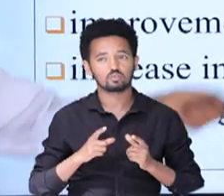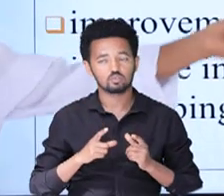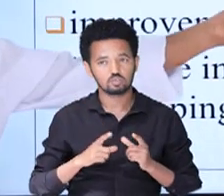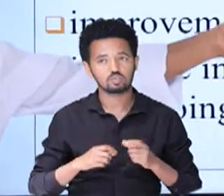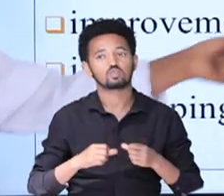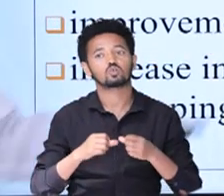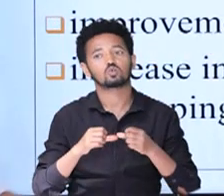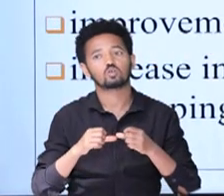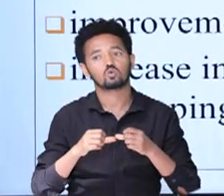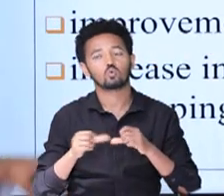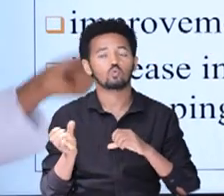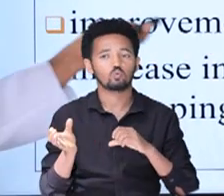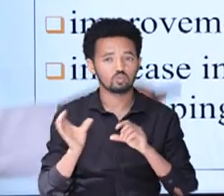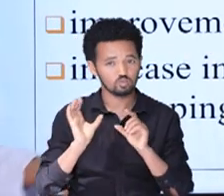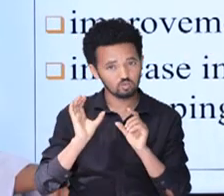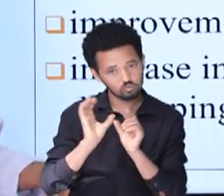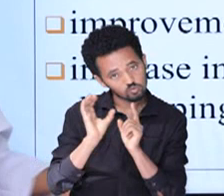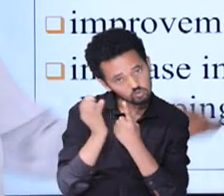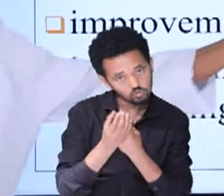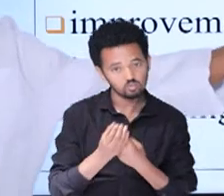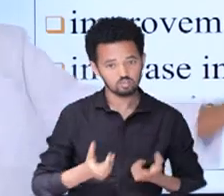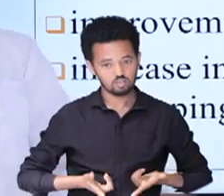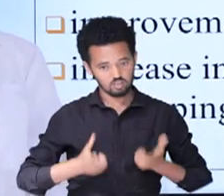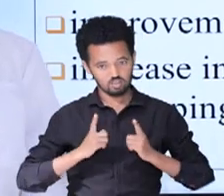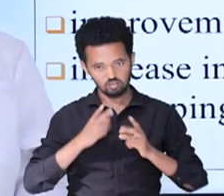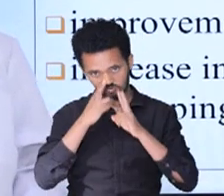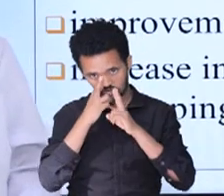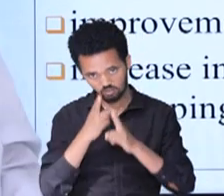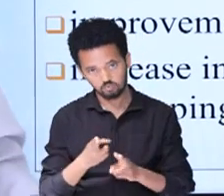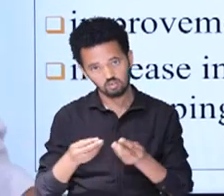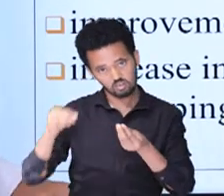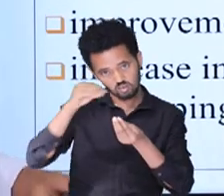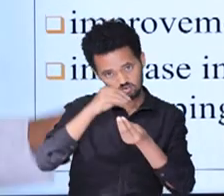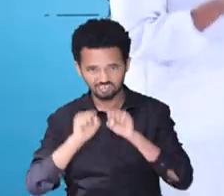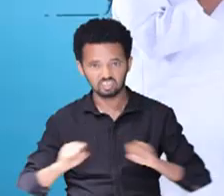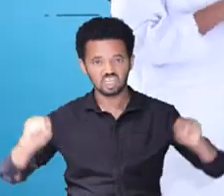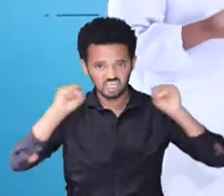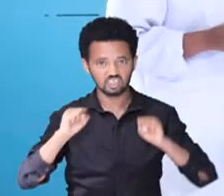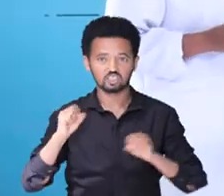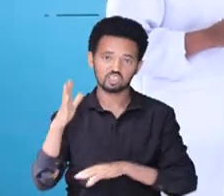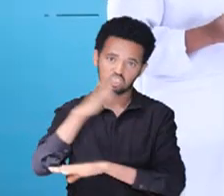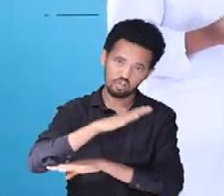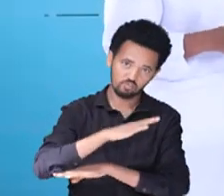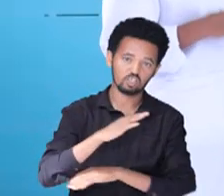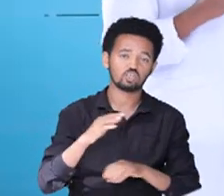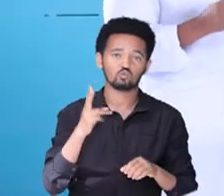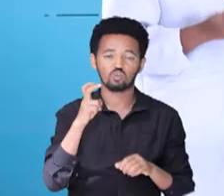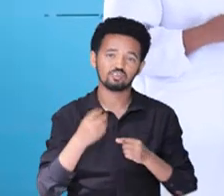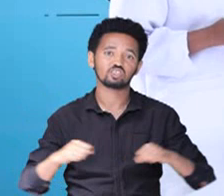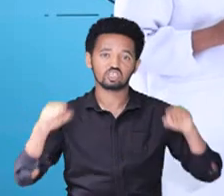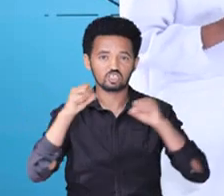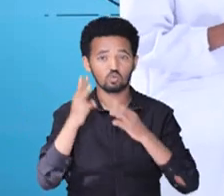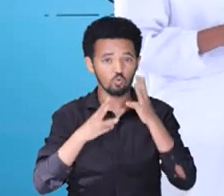living condition, increase the life expectancy of developing countries. After 20th century, the